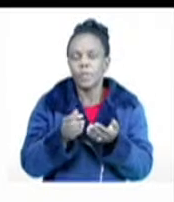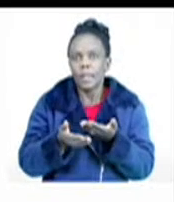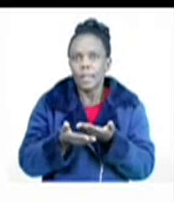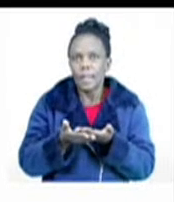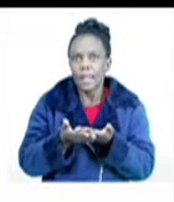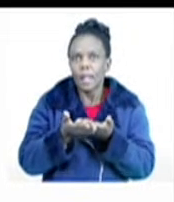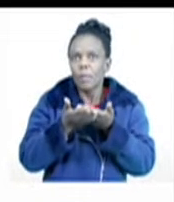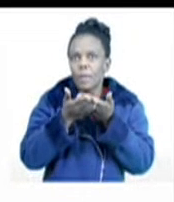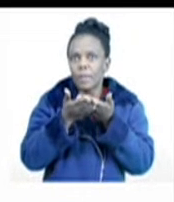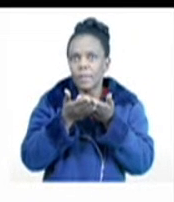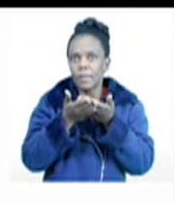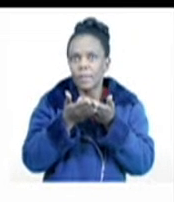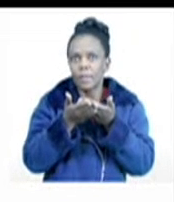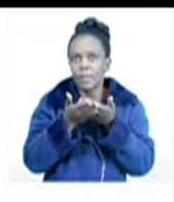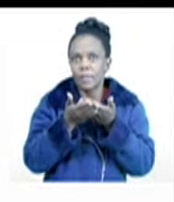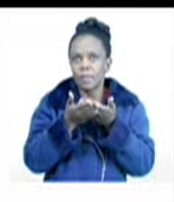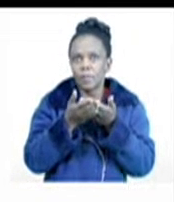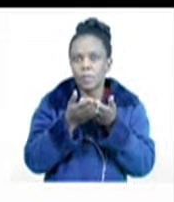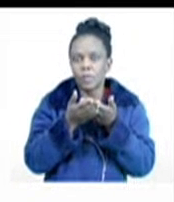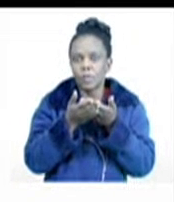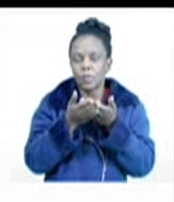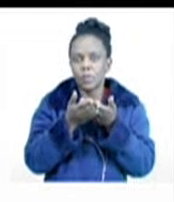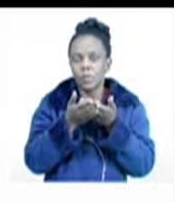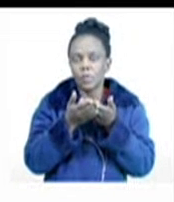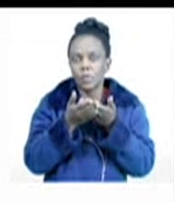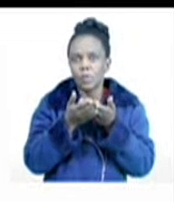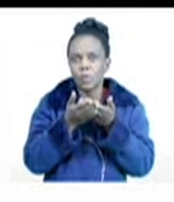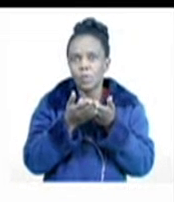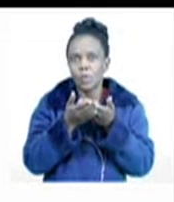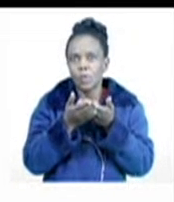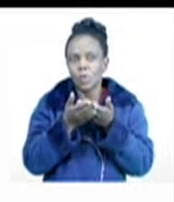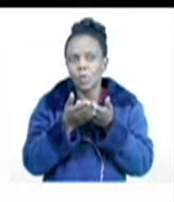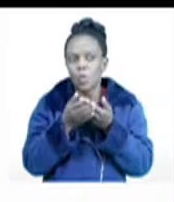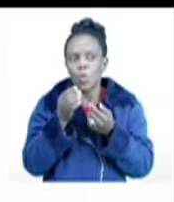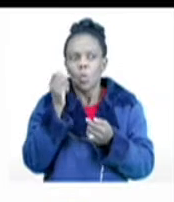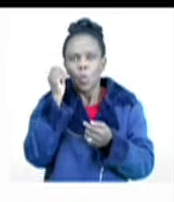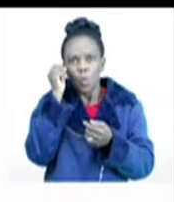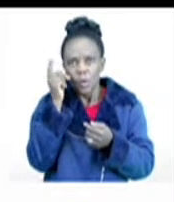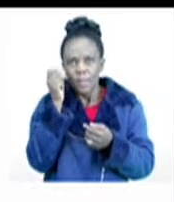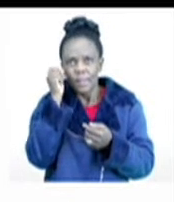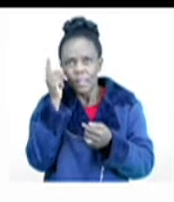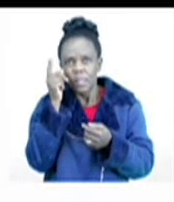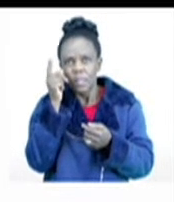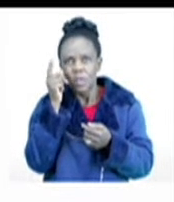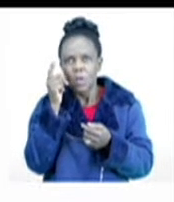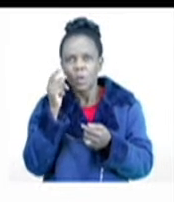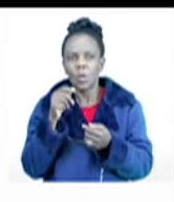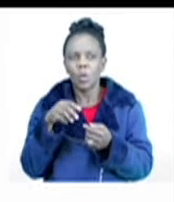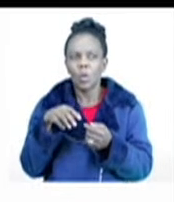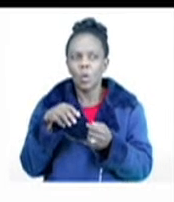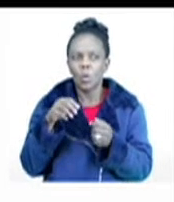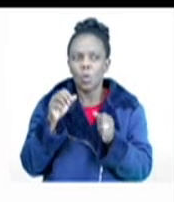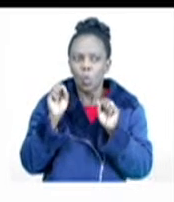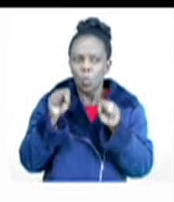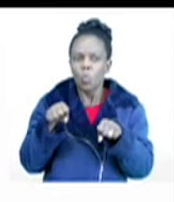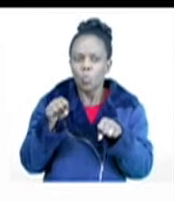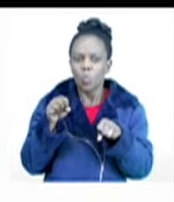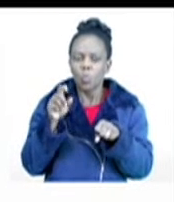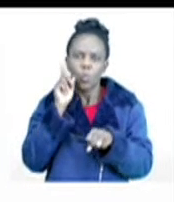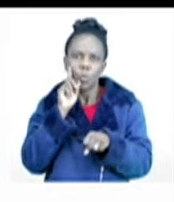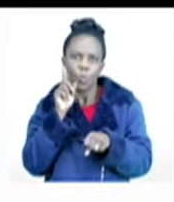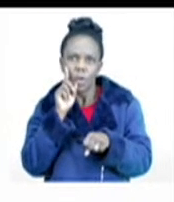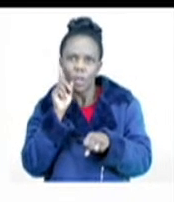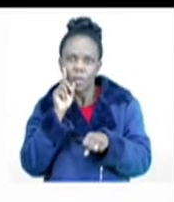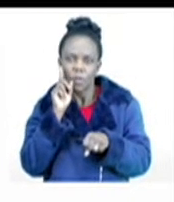not only to understand when we should go, but also when we should be careful. A stop sign can be found on